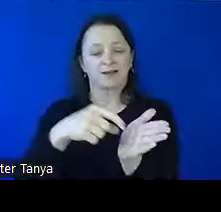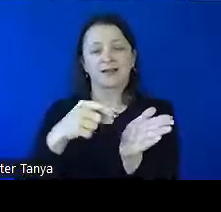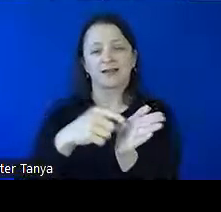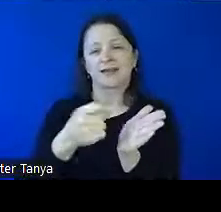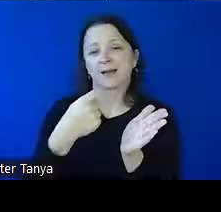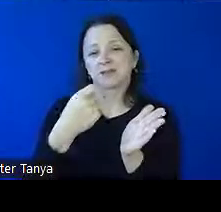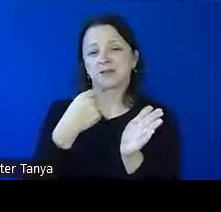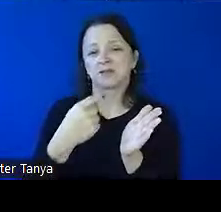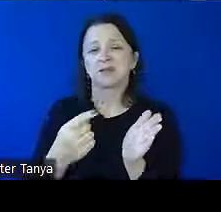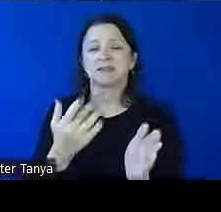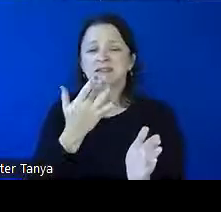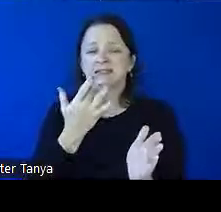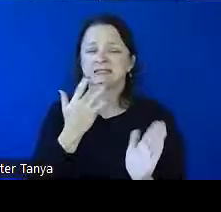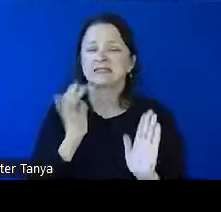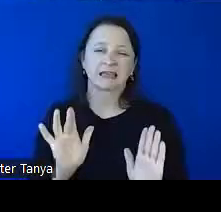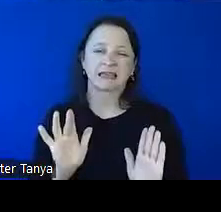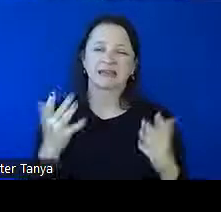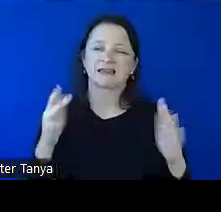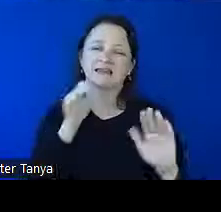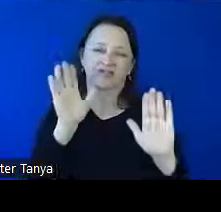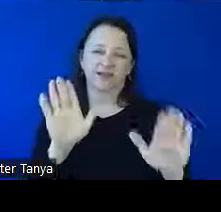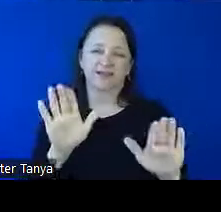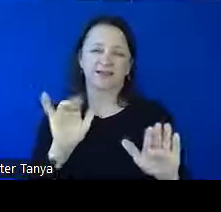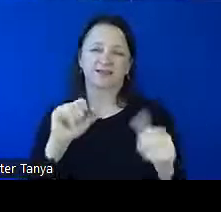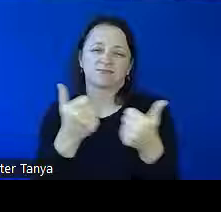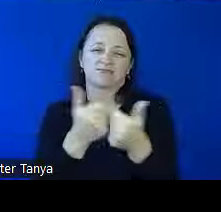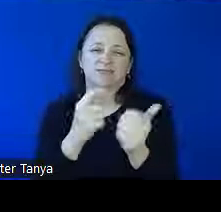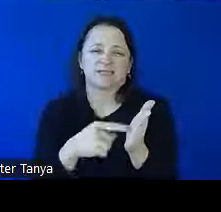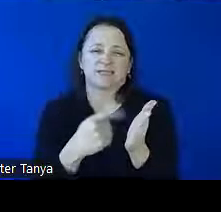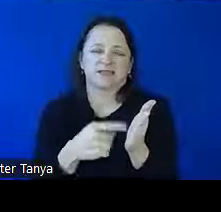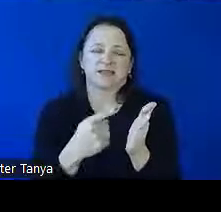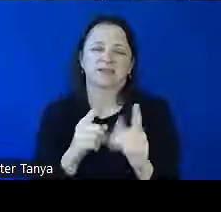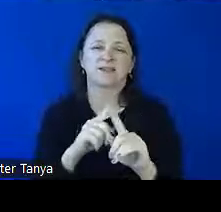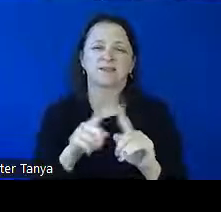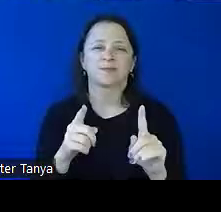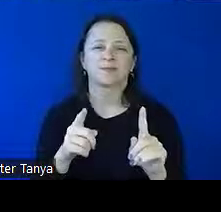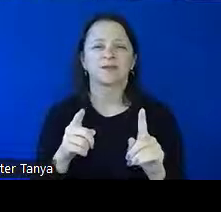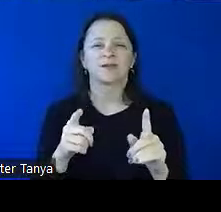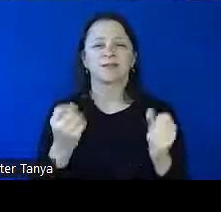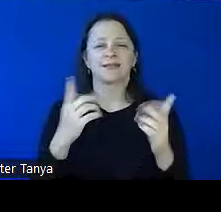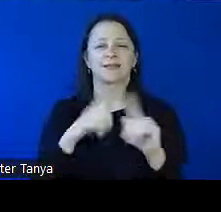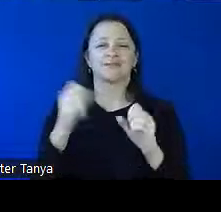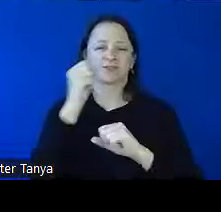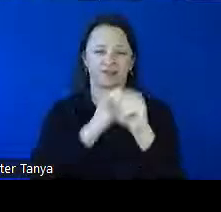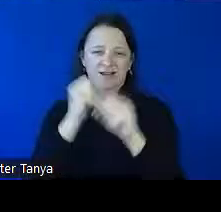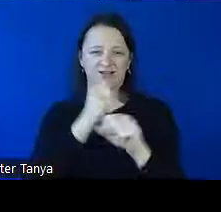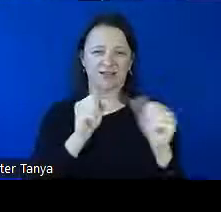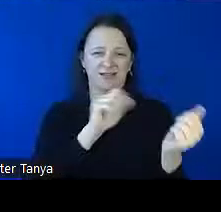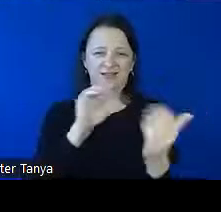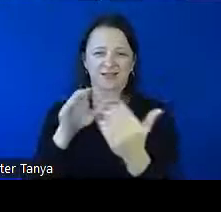taste delightful, so that can be a challenge at times, but there are lots of strategies for